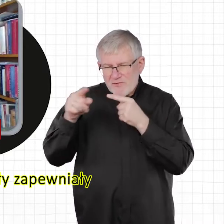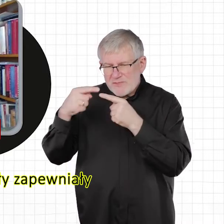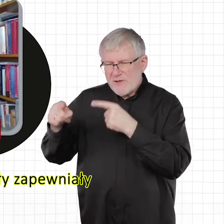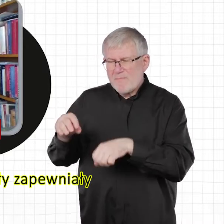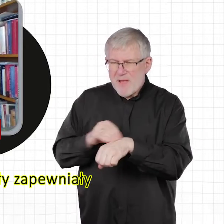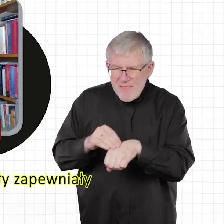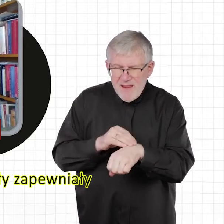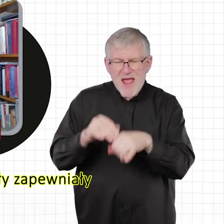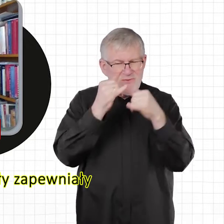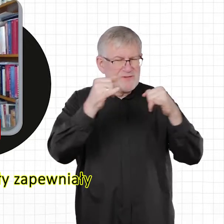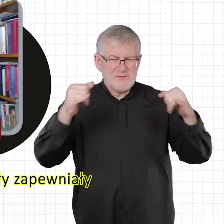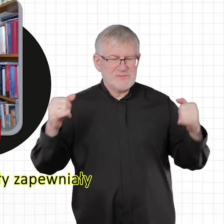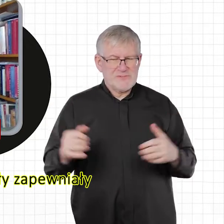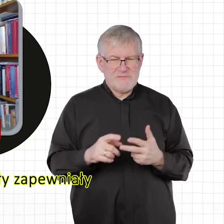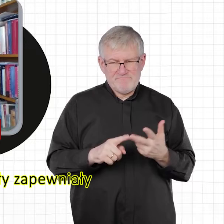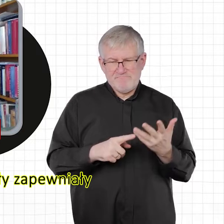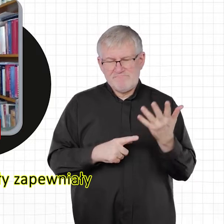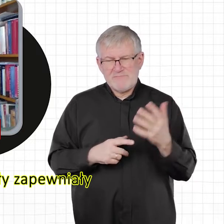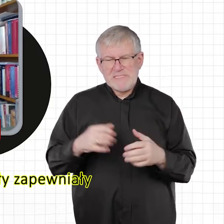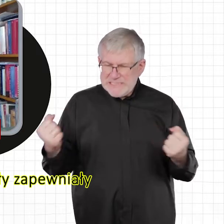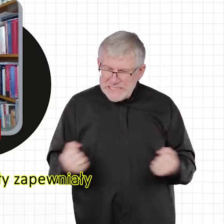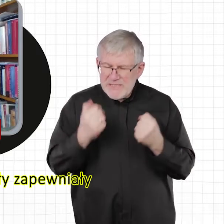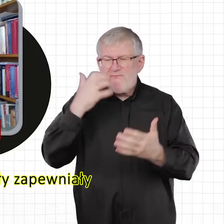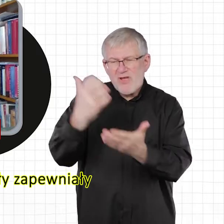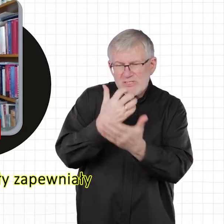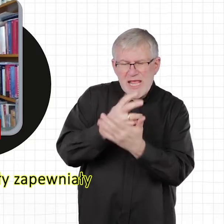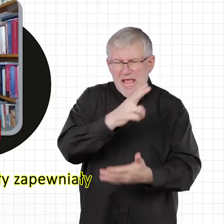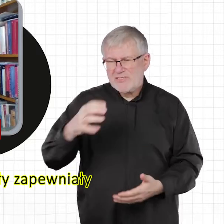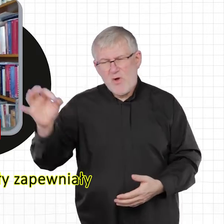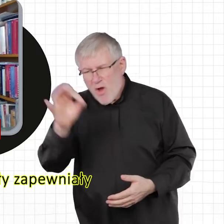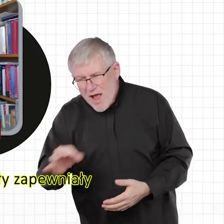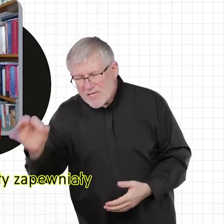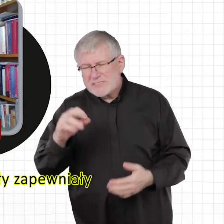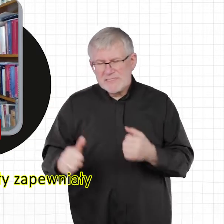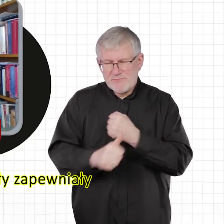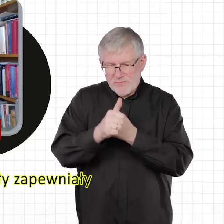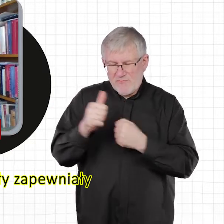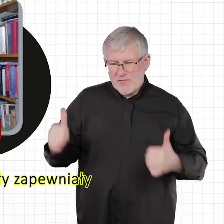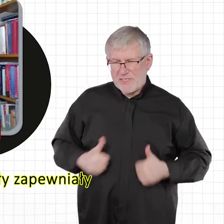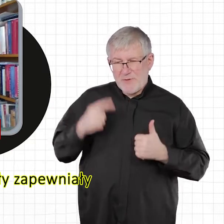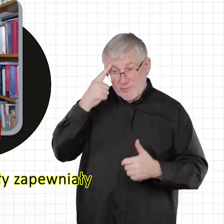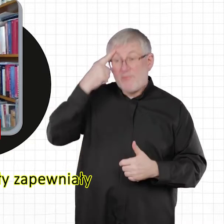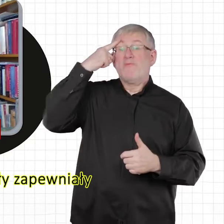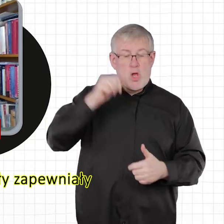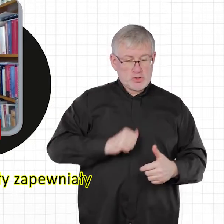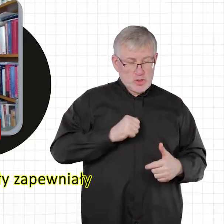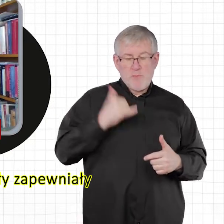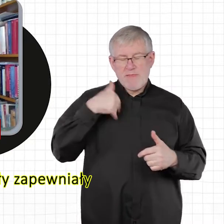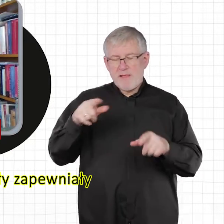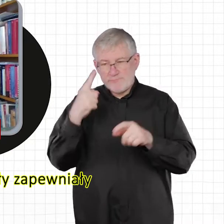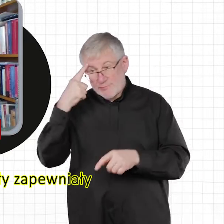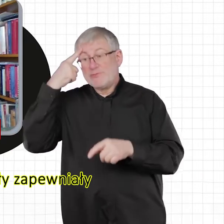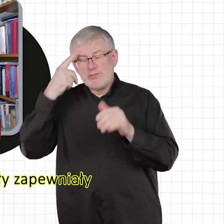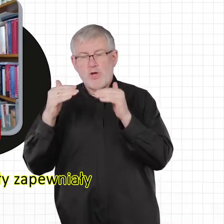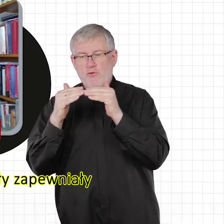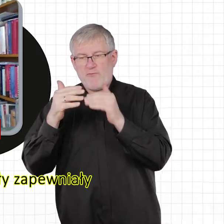comes originally from Denmark, because I have been trying to get our schools to provide better